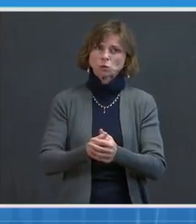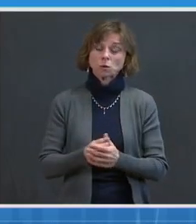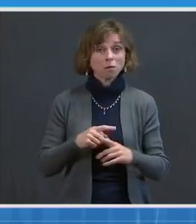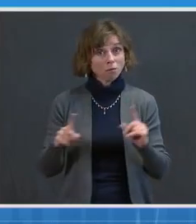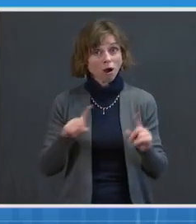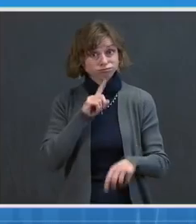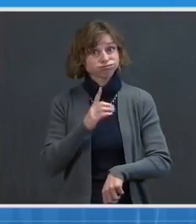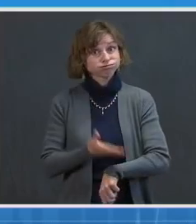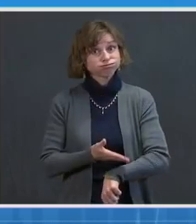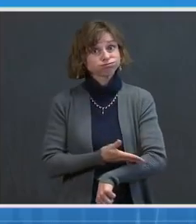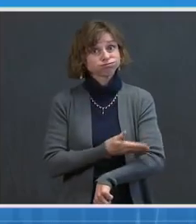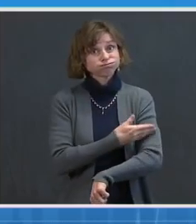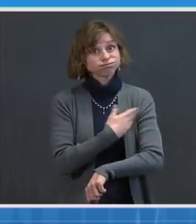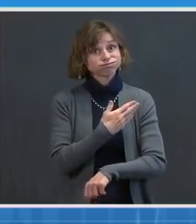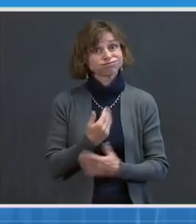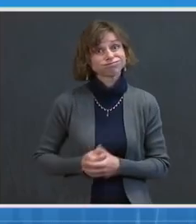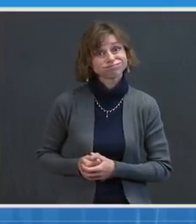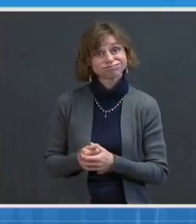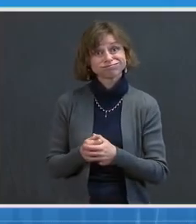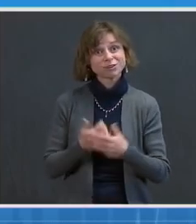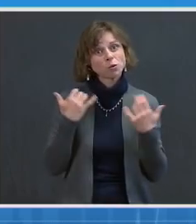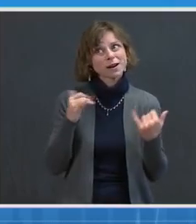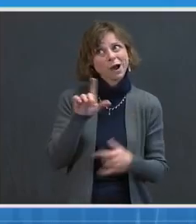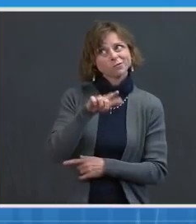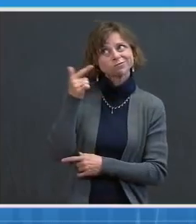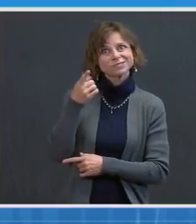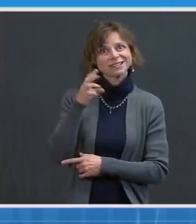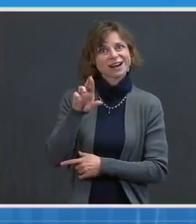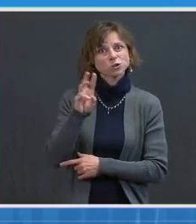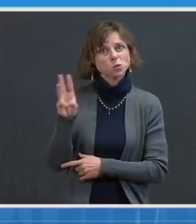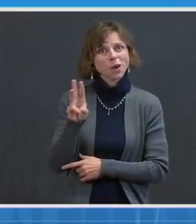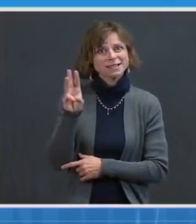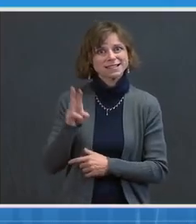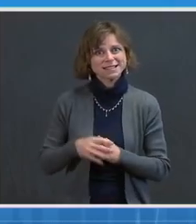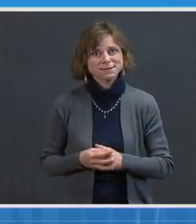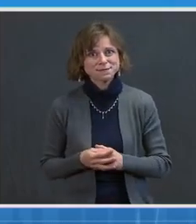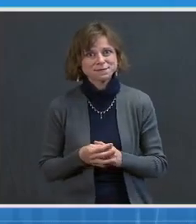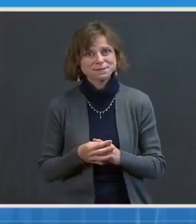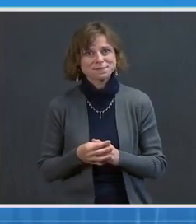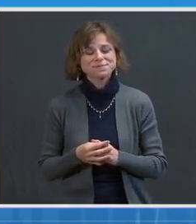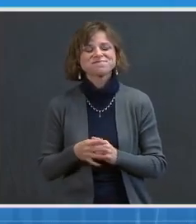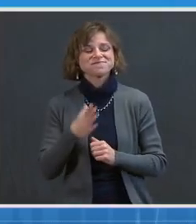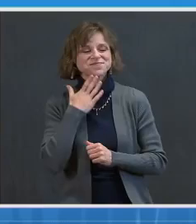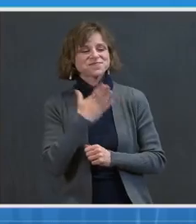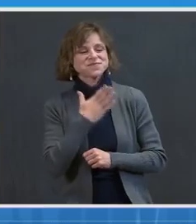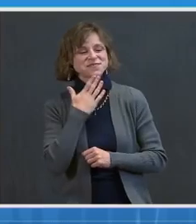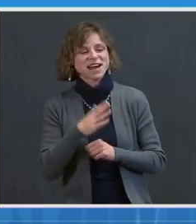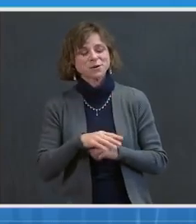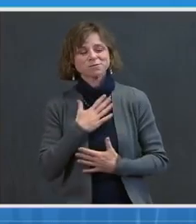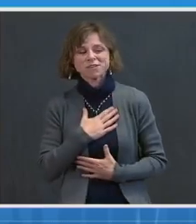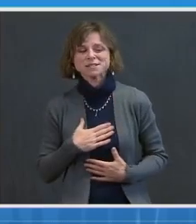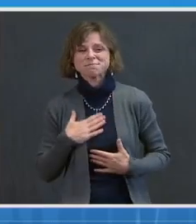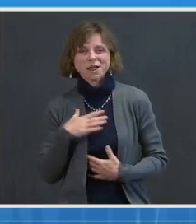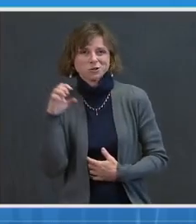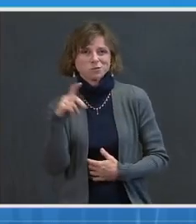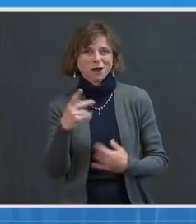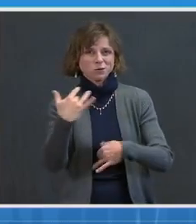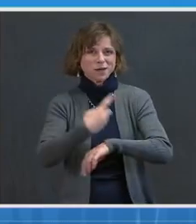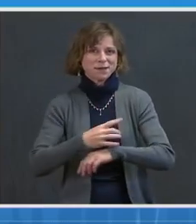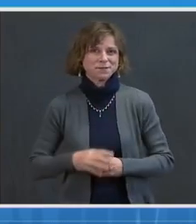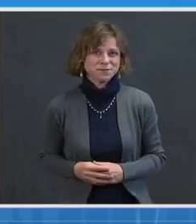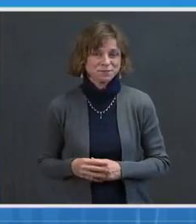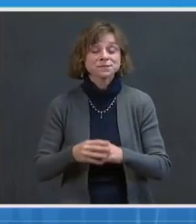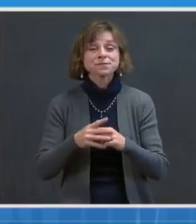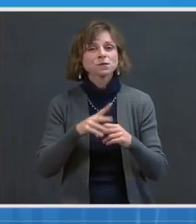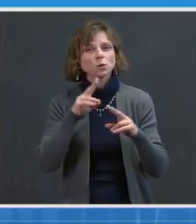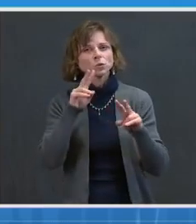With that, I will turn it over to Dr. Walensky. Thank you, Andy. It's a pleasure to be back with you today. Let's take a